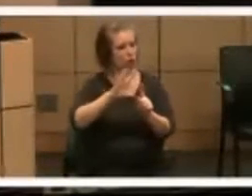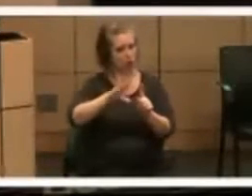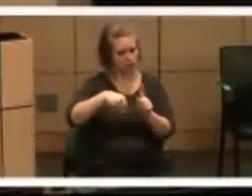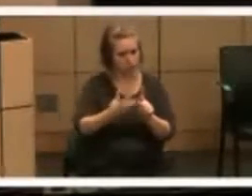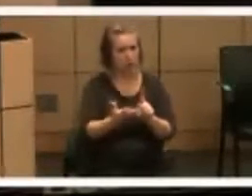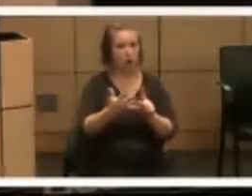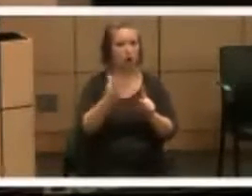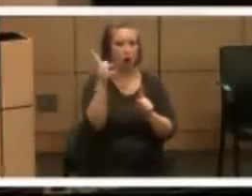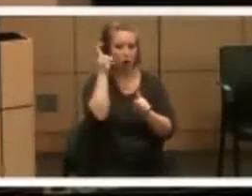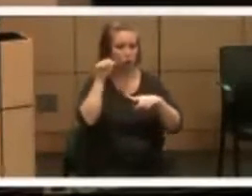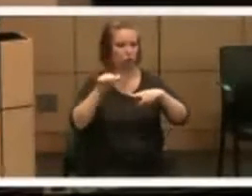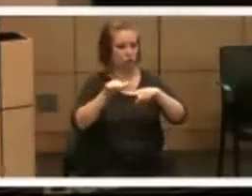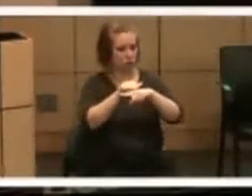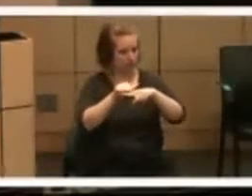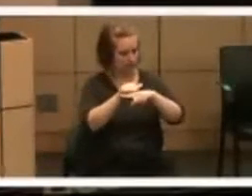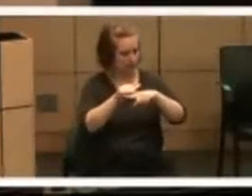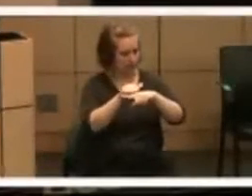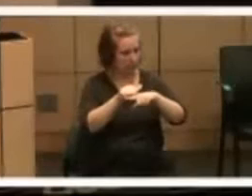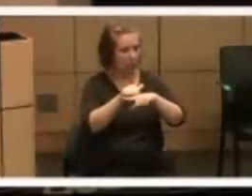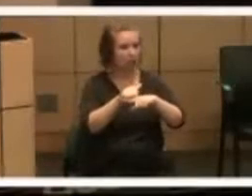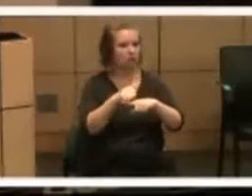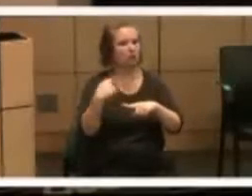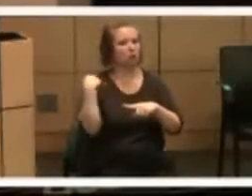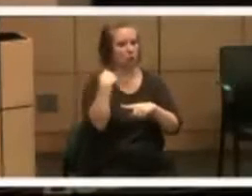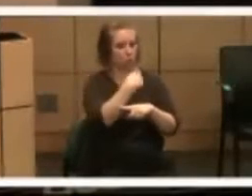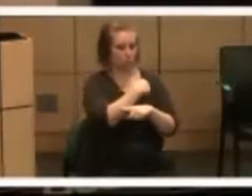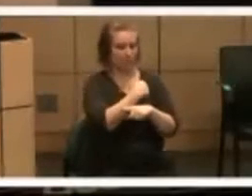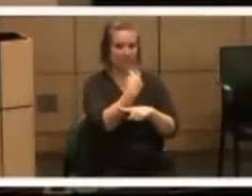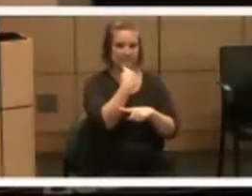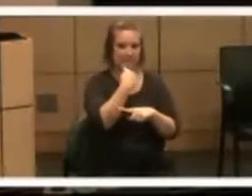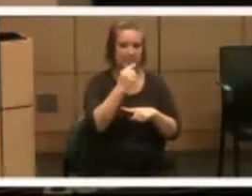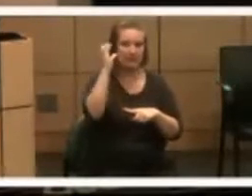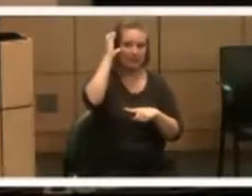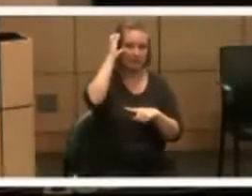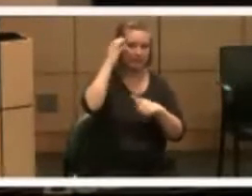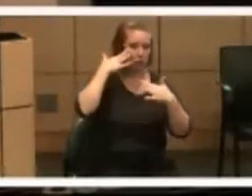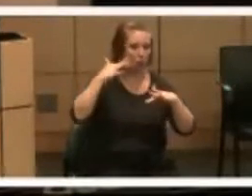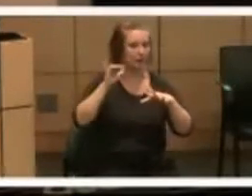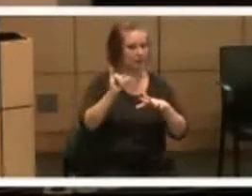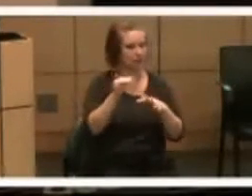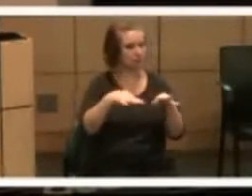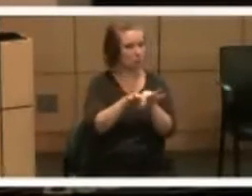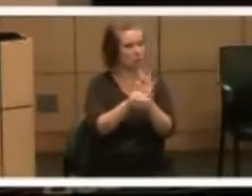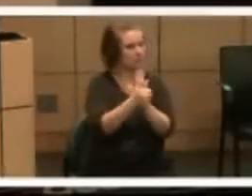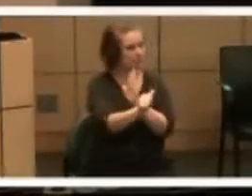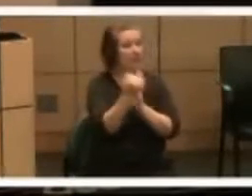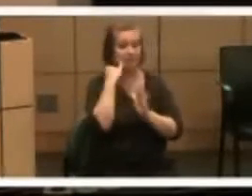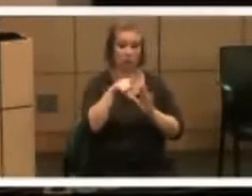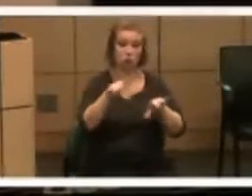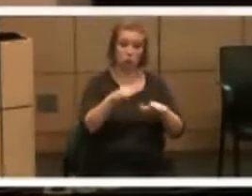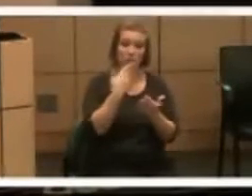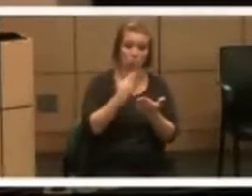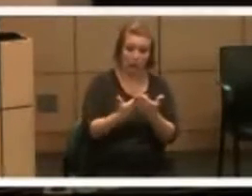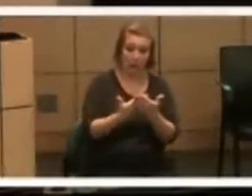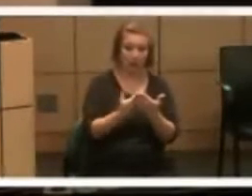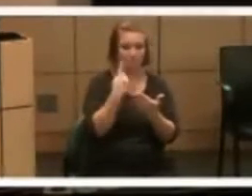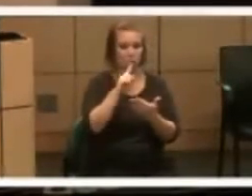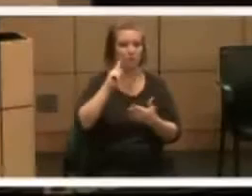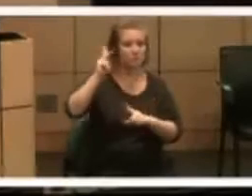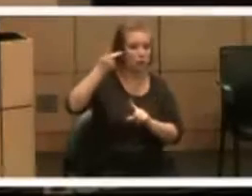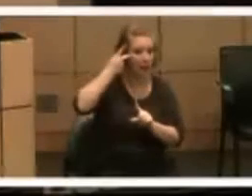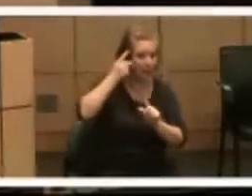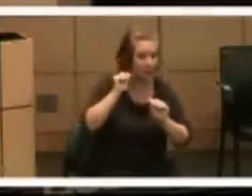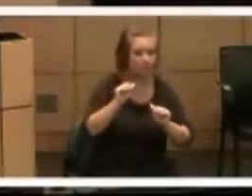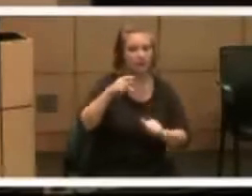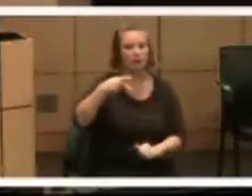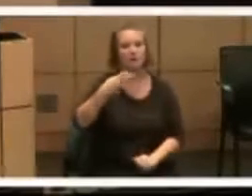auditory training, you know, we consider listening noise a really high-level skill. If a kid is doing very well on phonetic ability